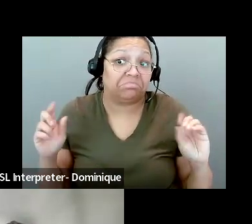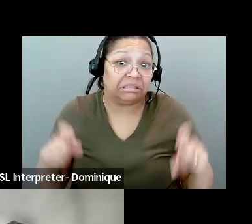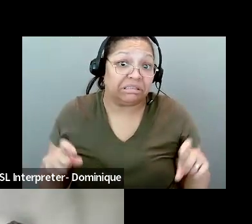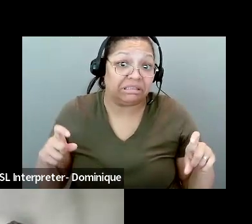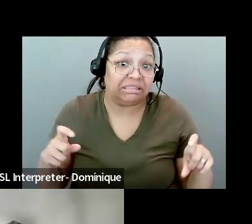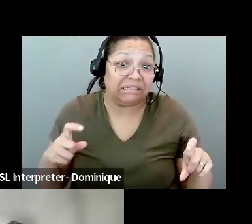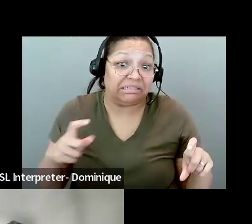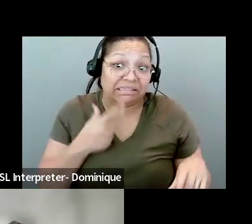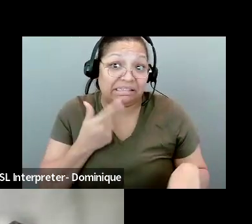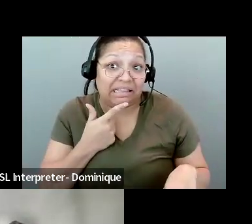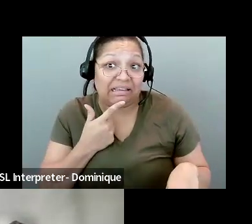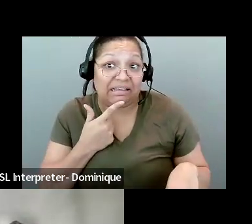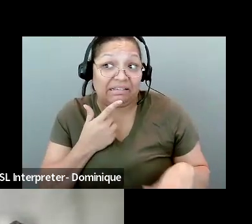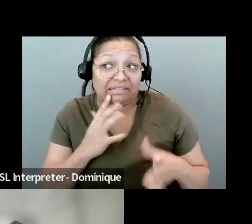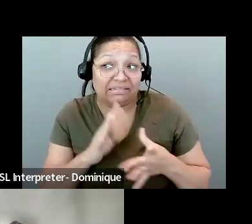to say?